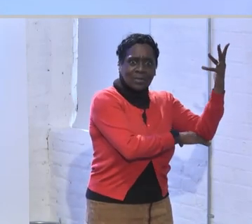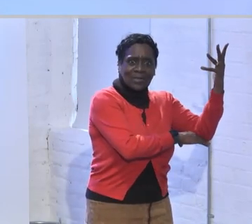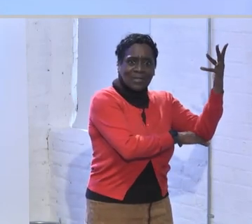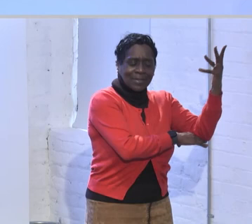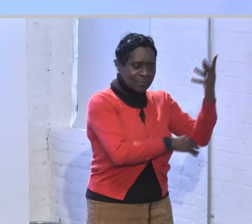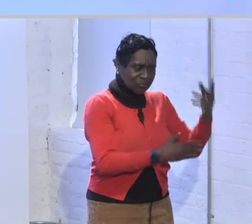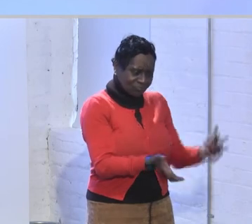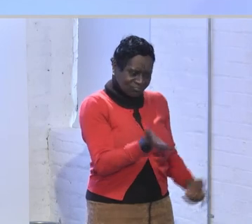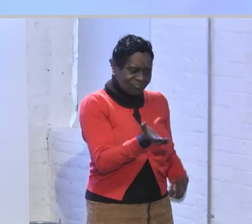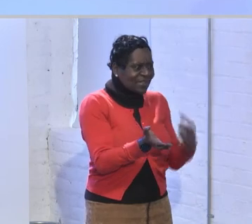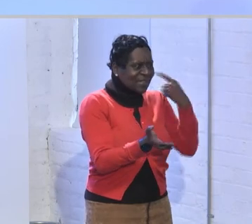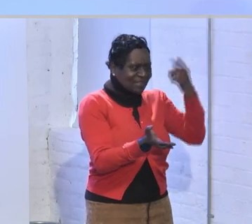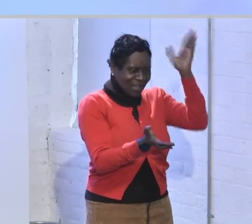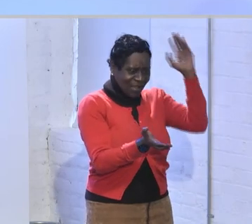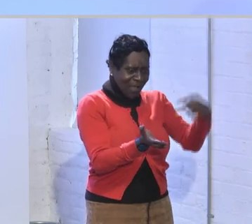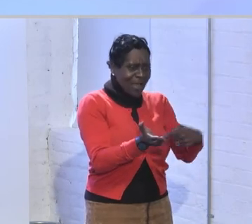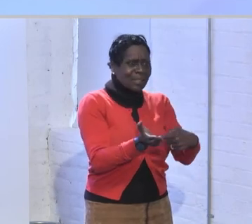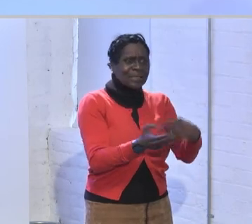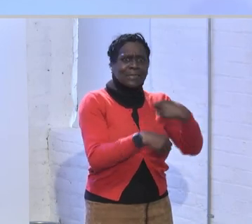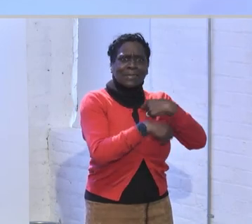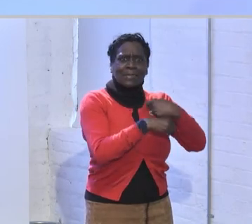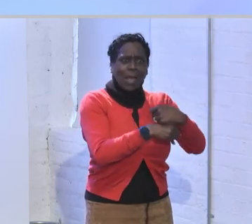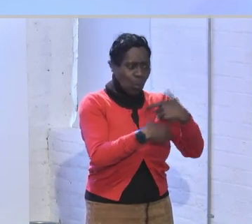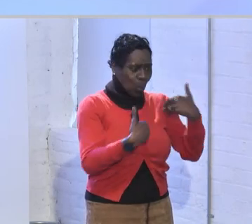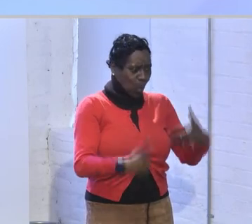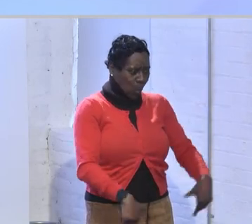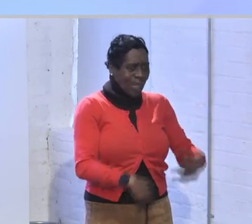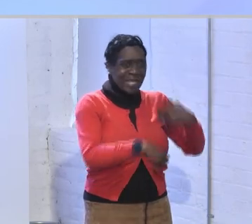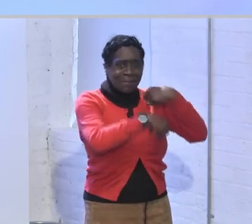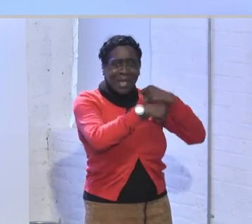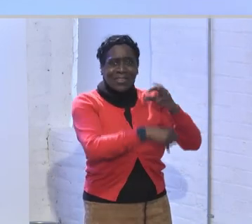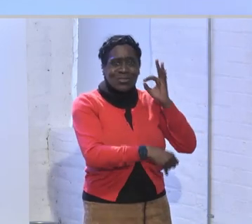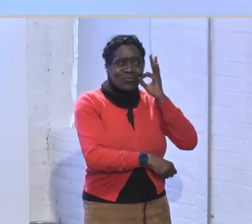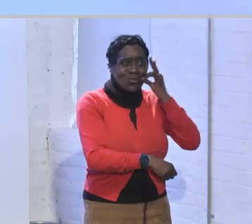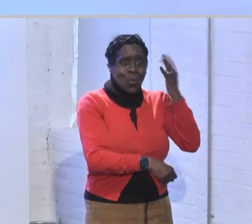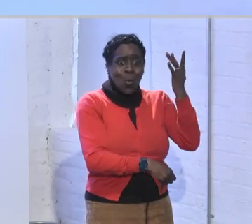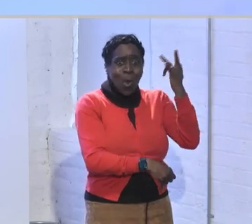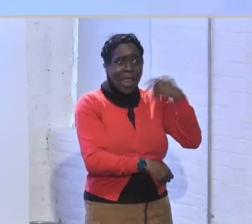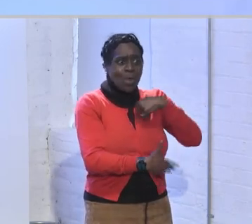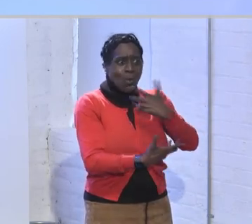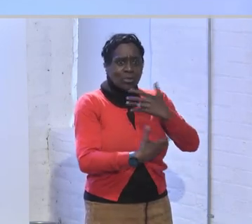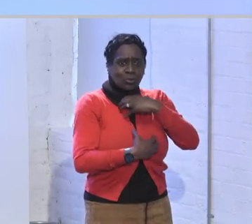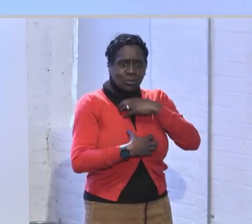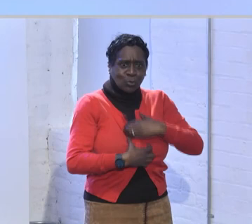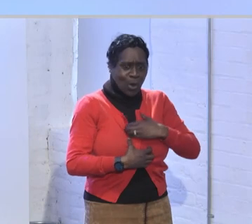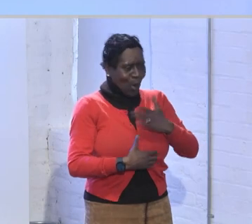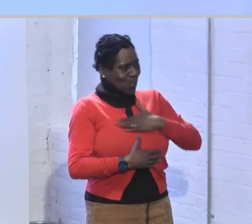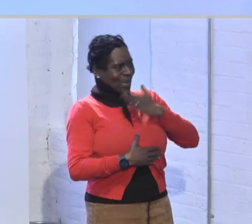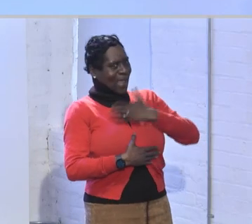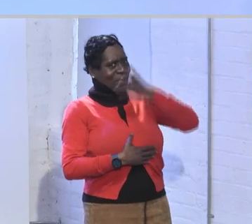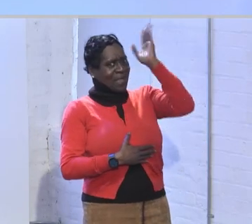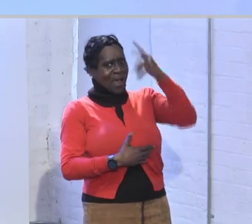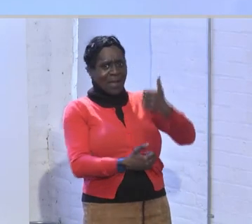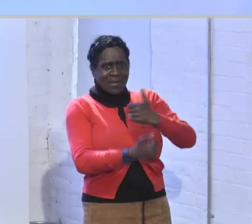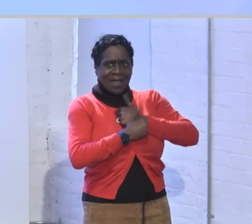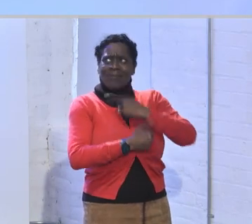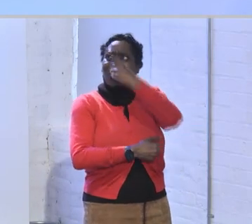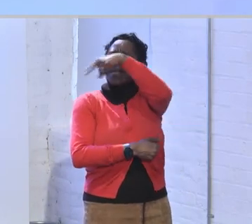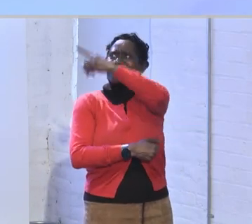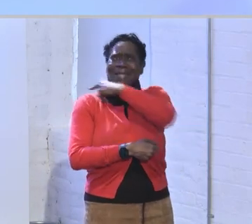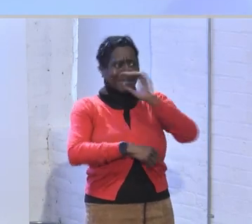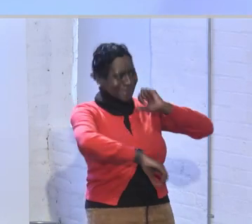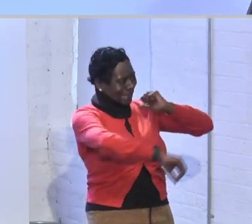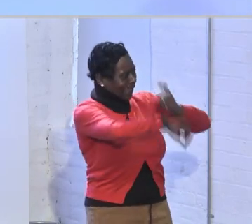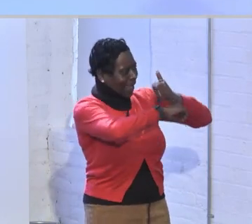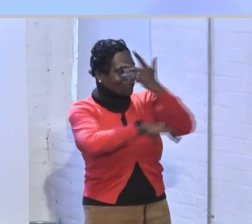that and say, isn't God's design amazing? He created this fruit because he wants us to enjoy it. Aren't we glad God loves us that much? And he gave us this,